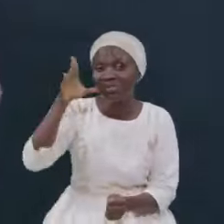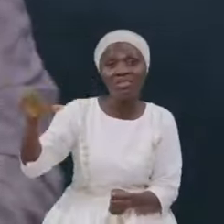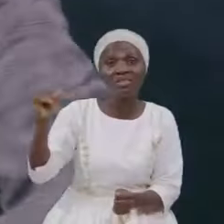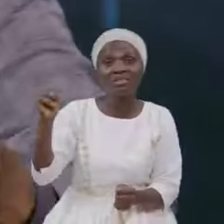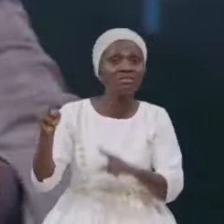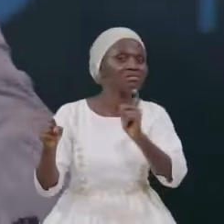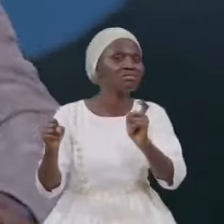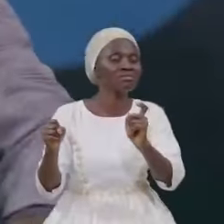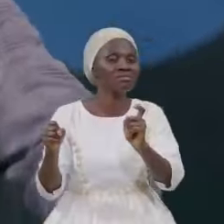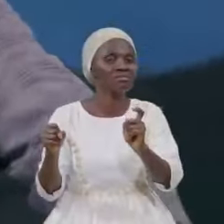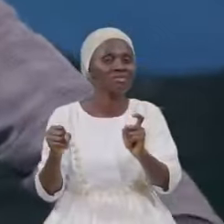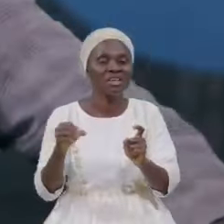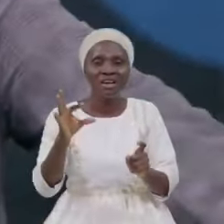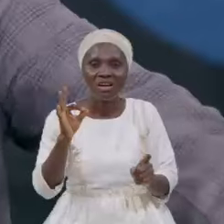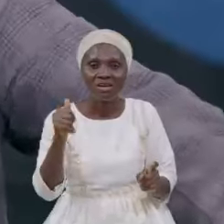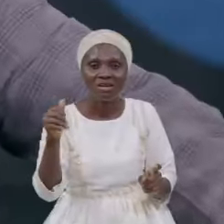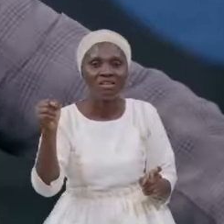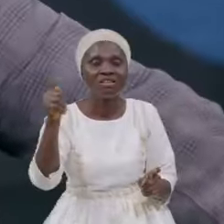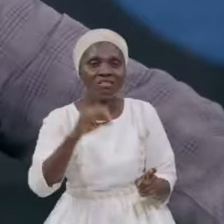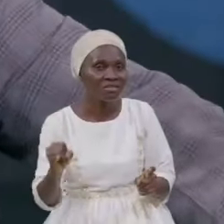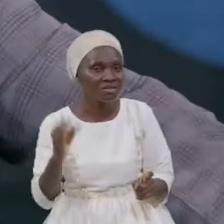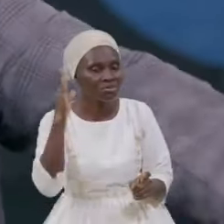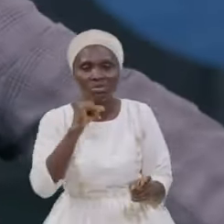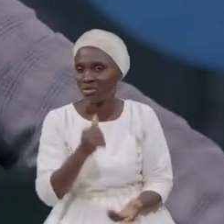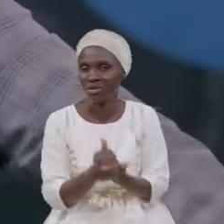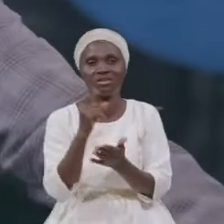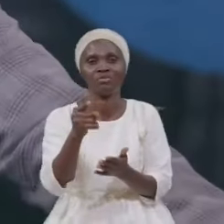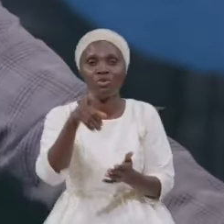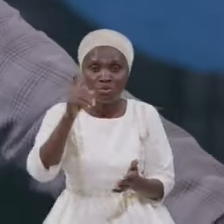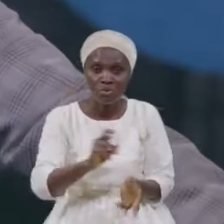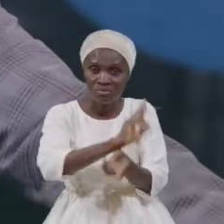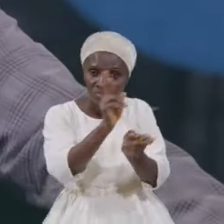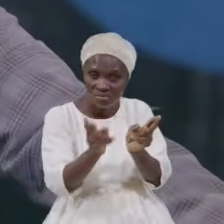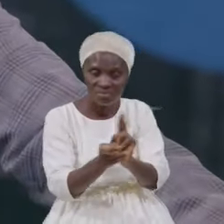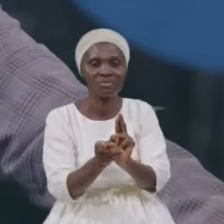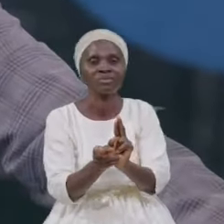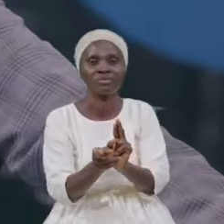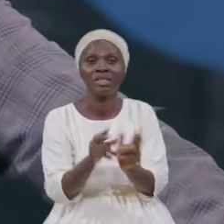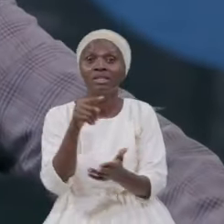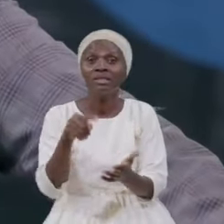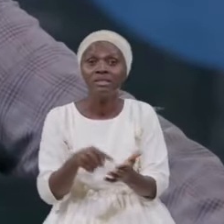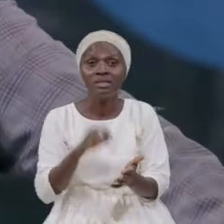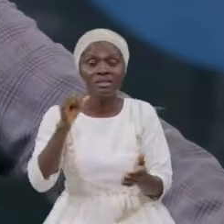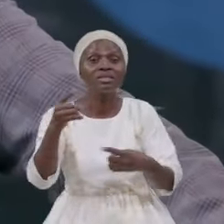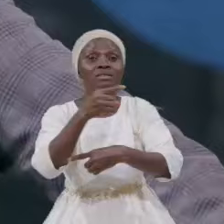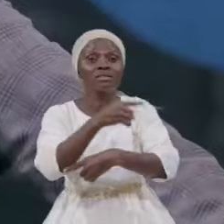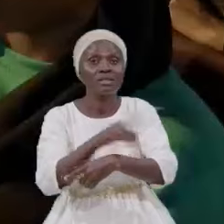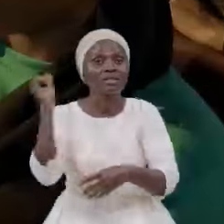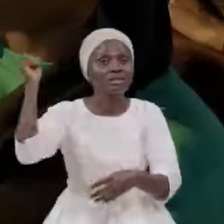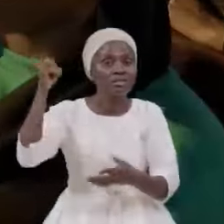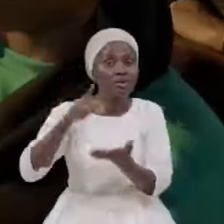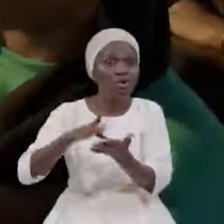the glorious day of repentance before the God of grace. You have grace